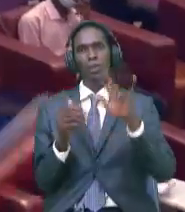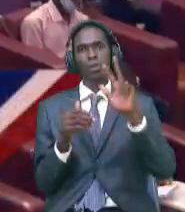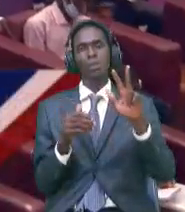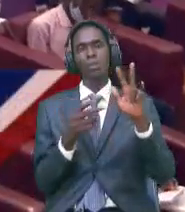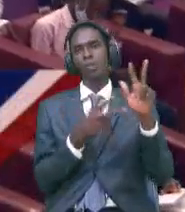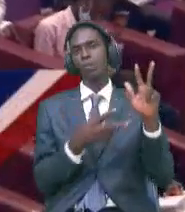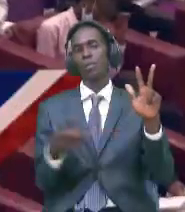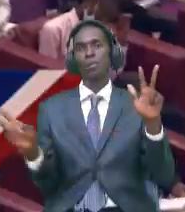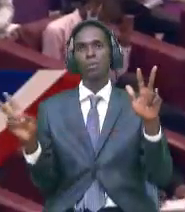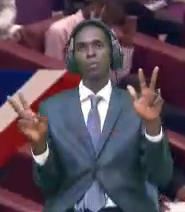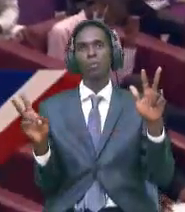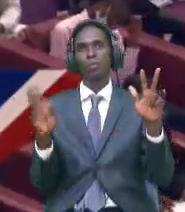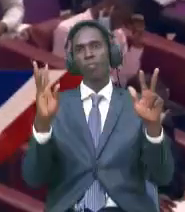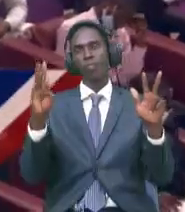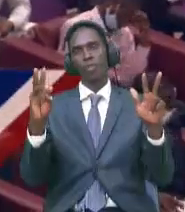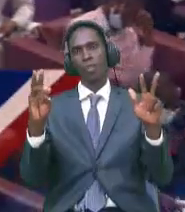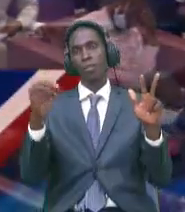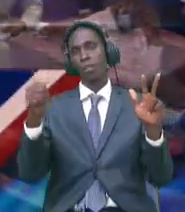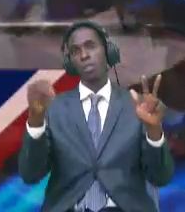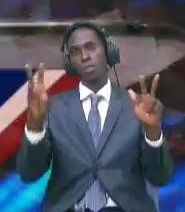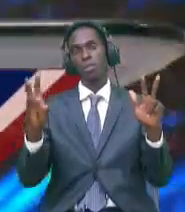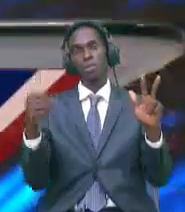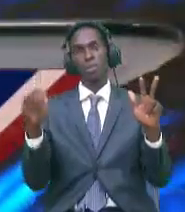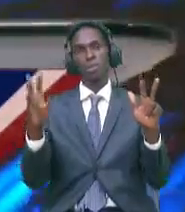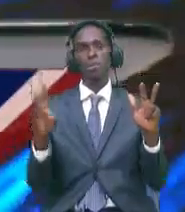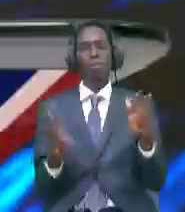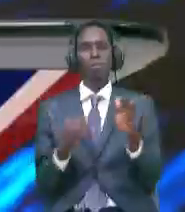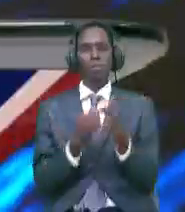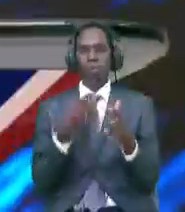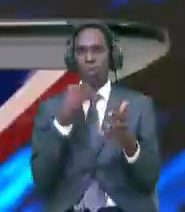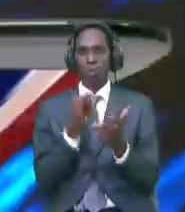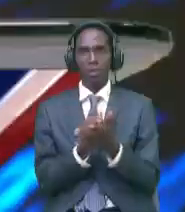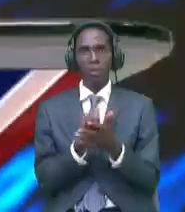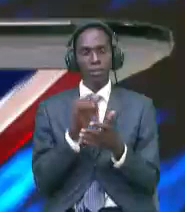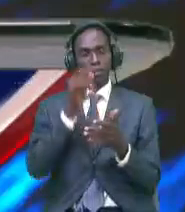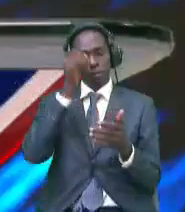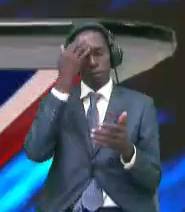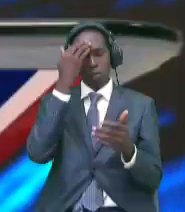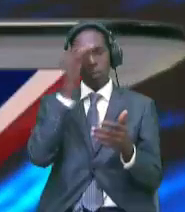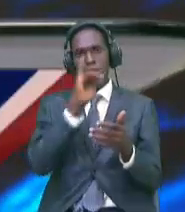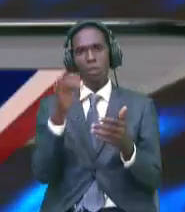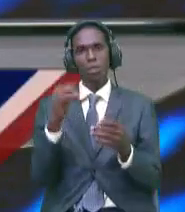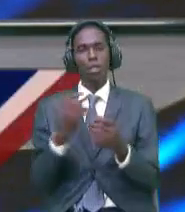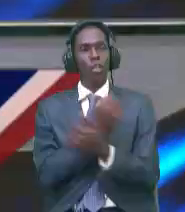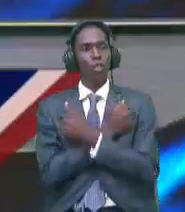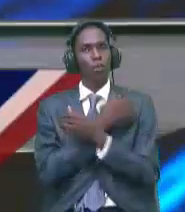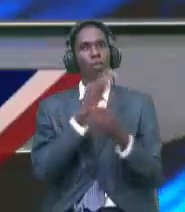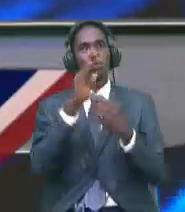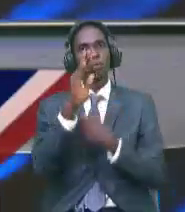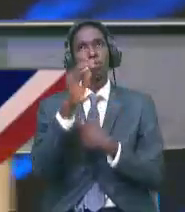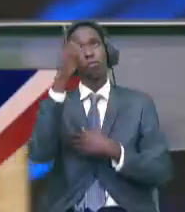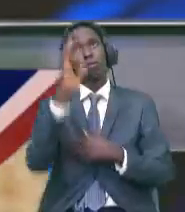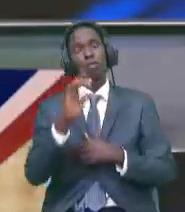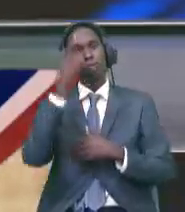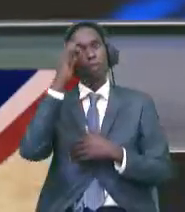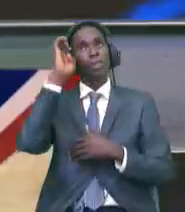1 John chapter 3, we're reading from verse 16. It's telling us, hereby perceive with the love of God, because he laid